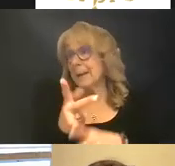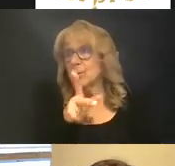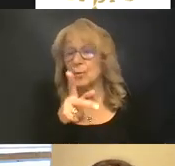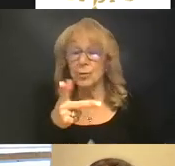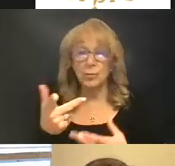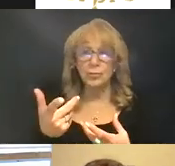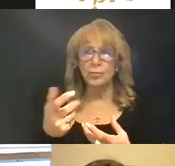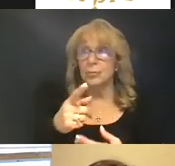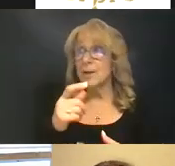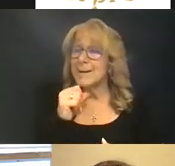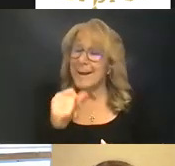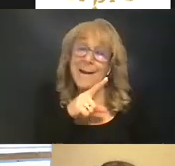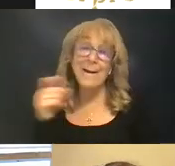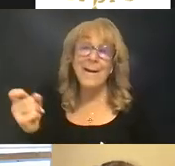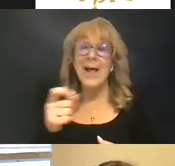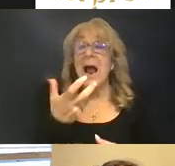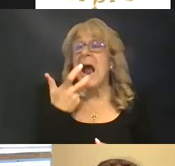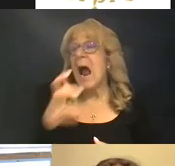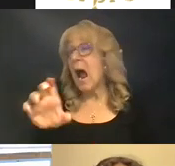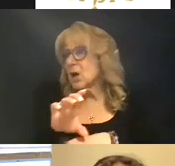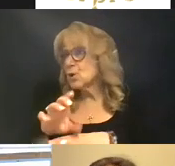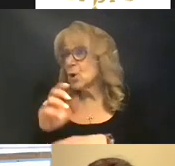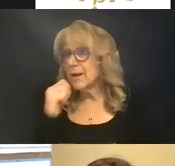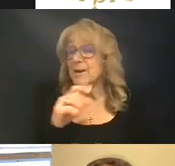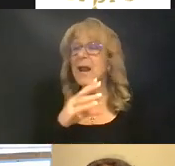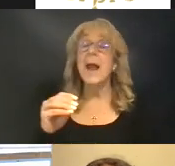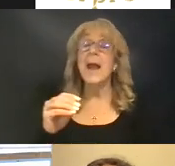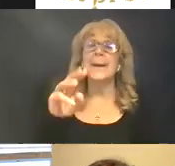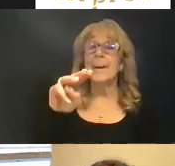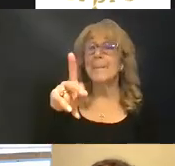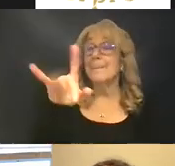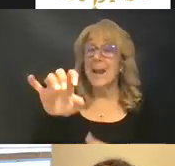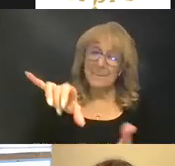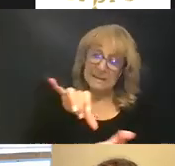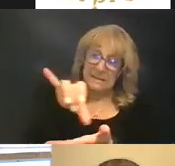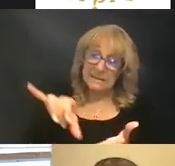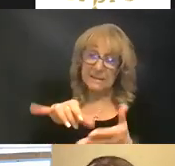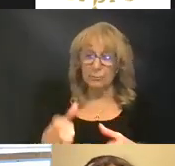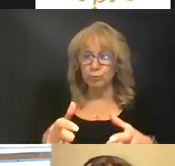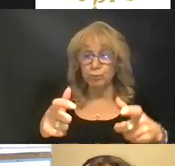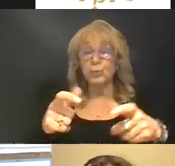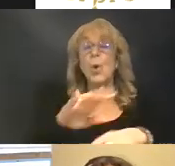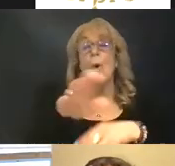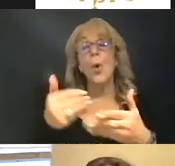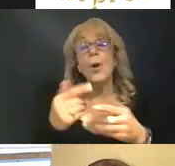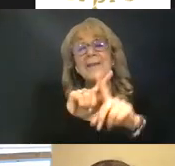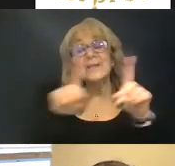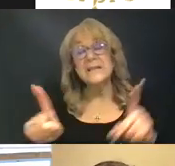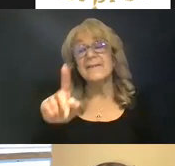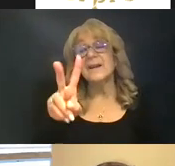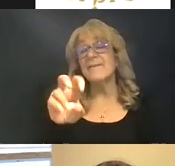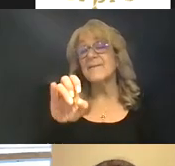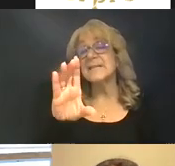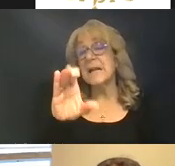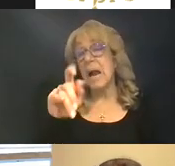that you make on a cold day, and the maple syrup that you pour over your waffles or pancakes, they all have different viscosities. And the